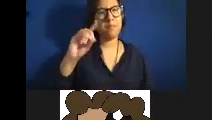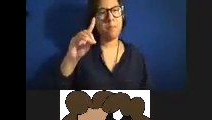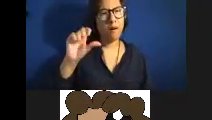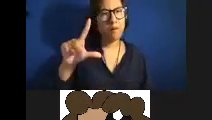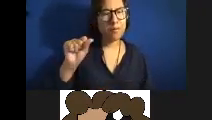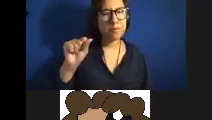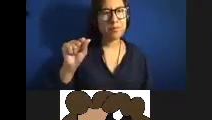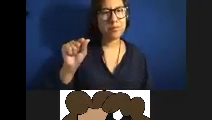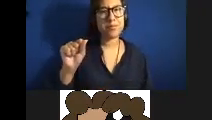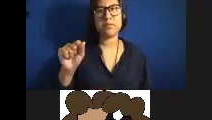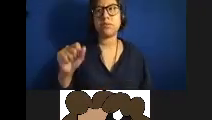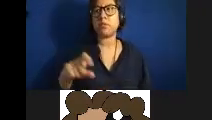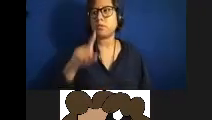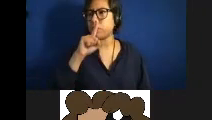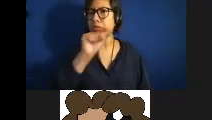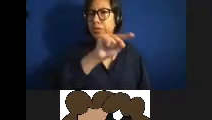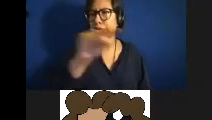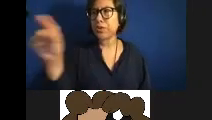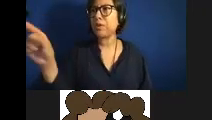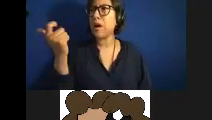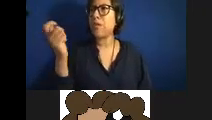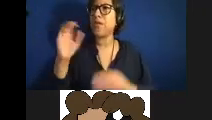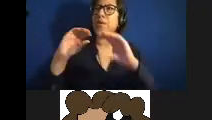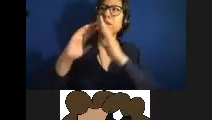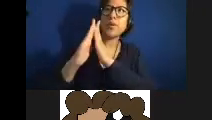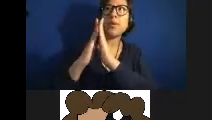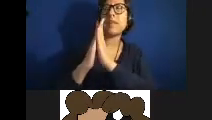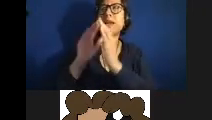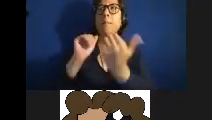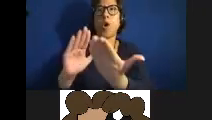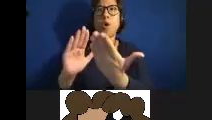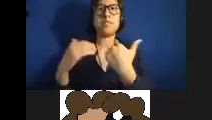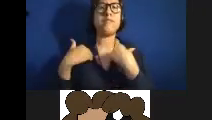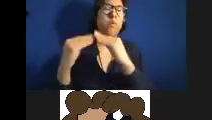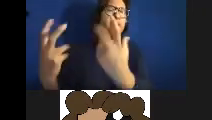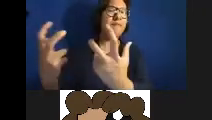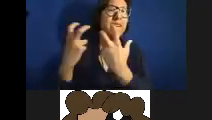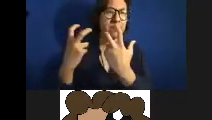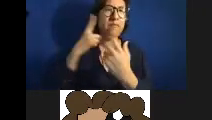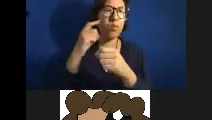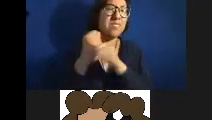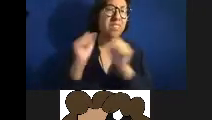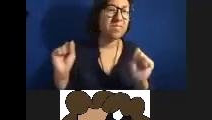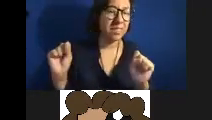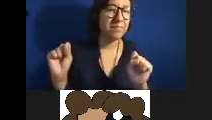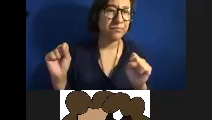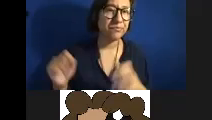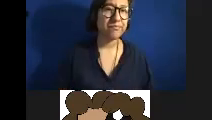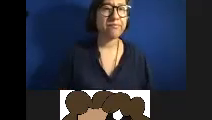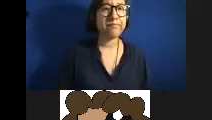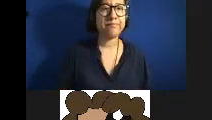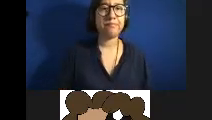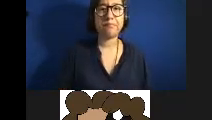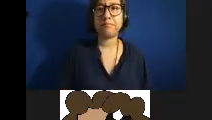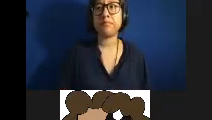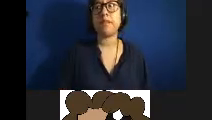more investments in community-based approaches to safety. And we see now that there's a greater demand